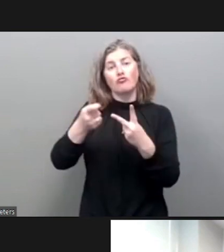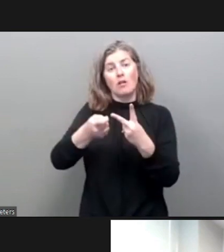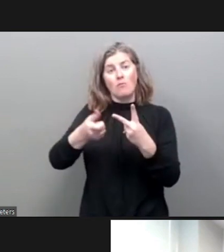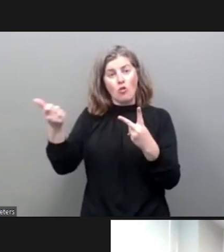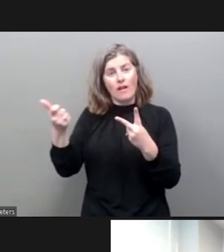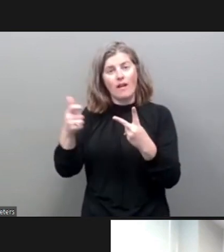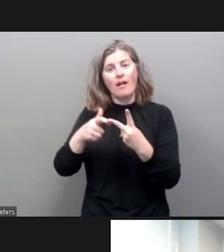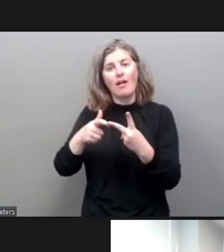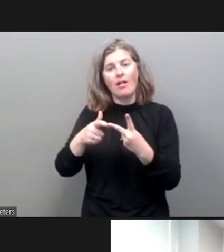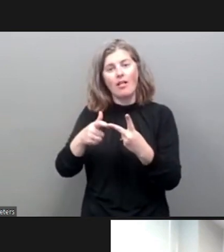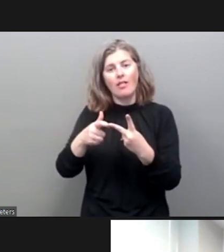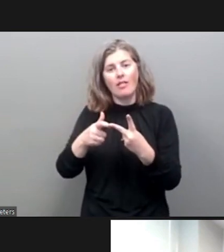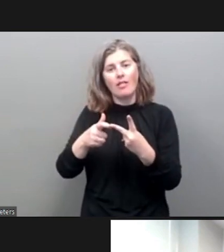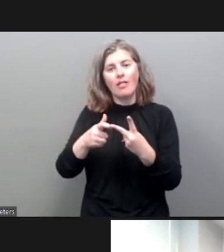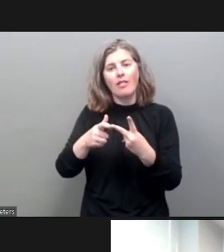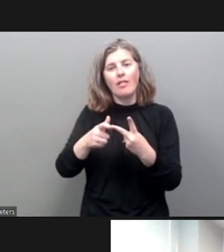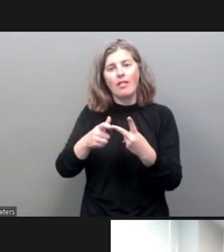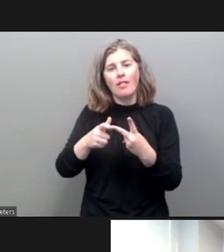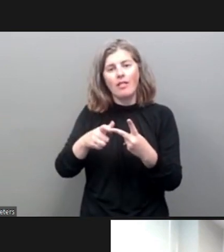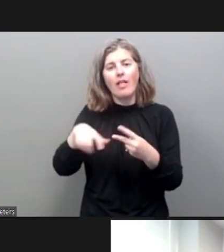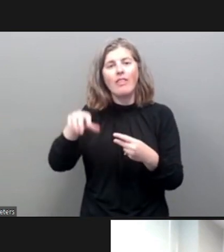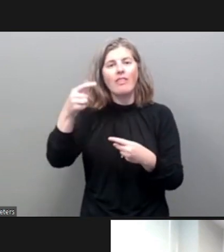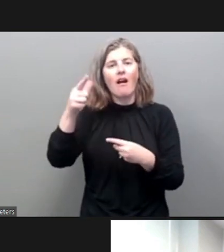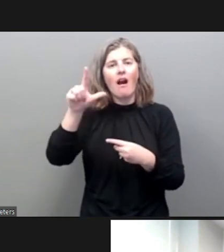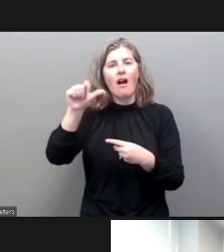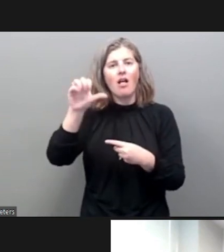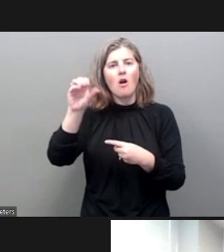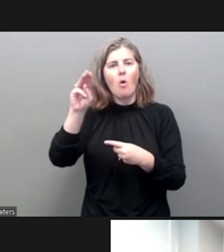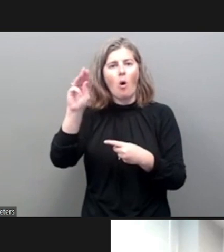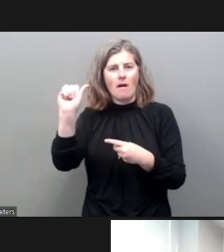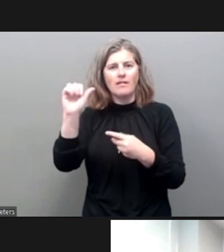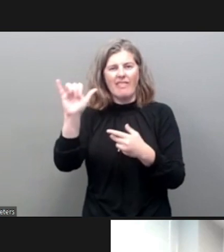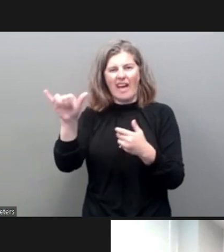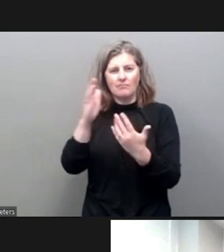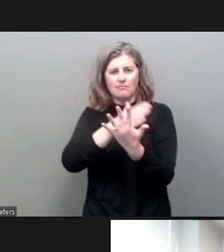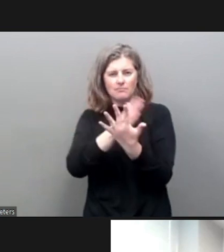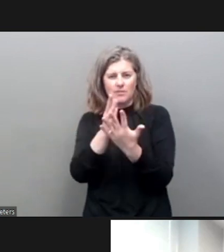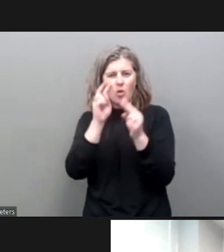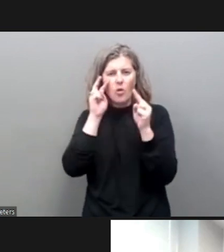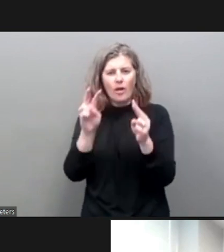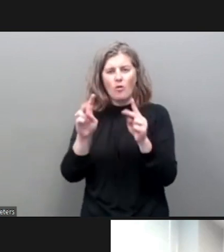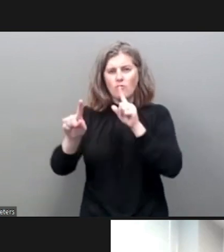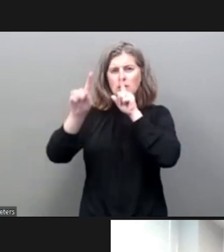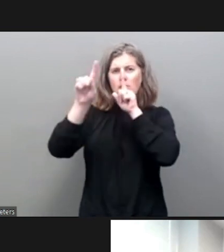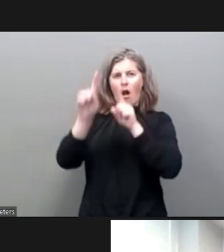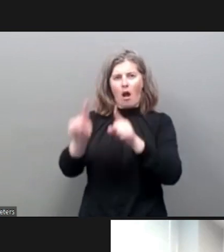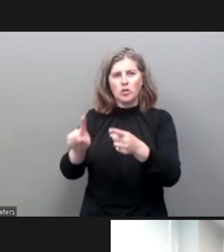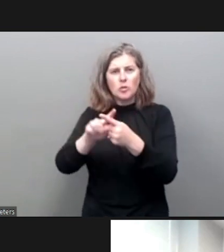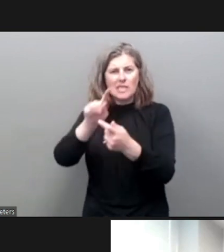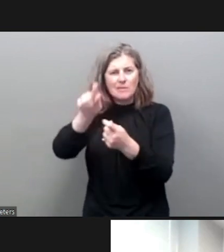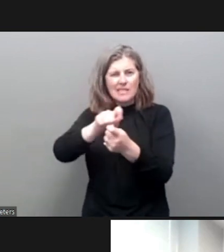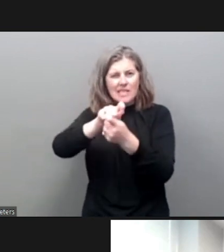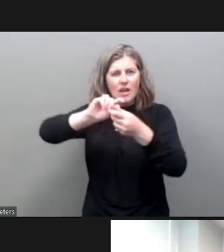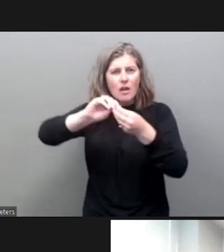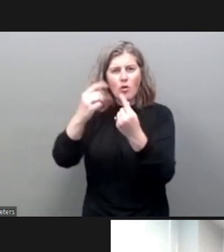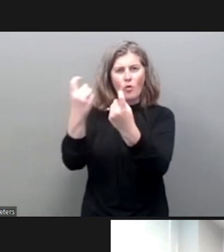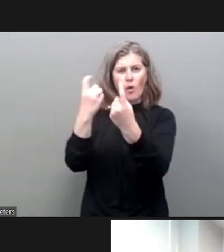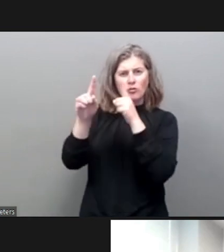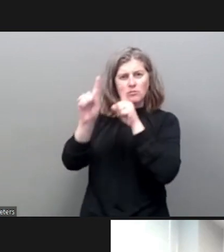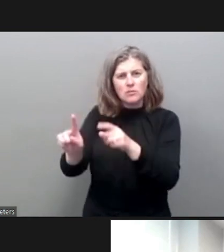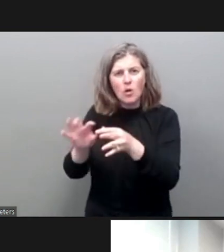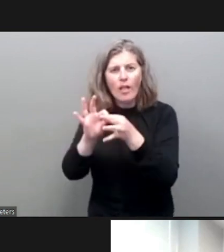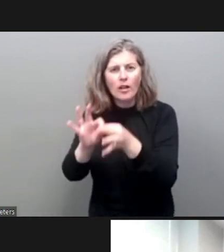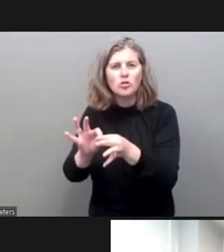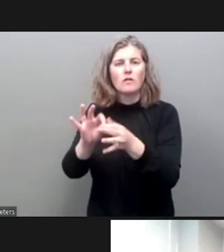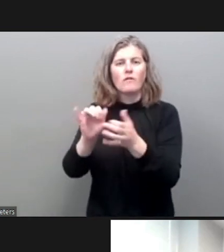of the Glasgow Coma scale, which actually is a scale that looks at like your response to a certain number of questions on coma